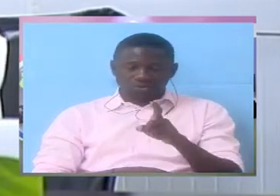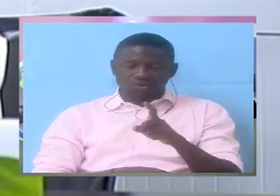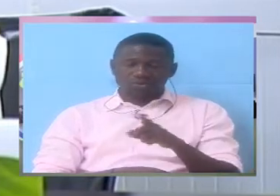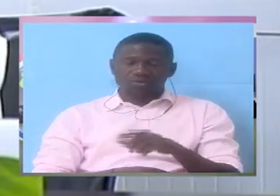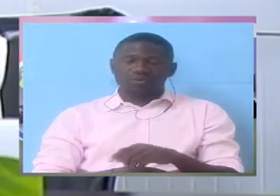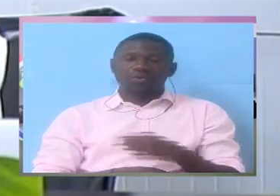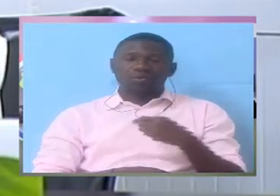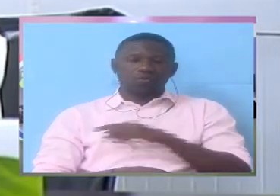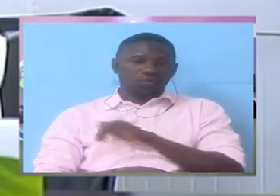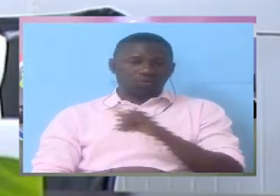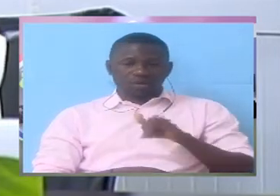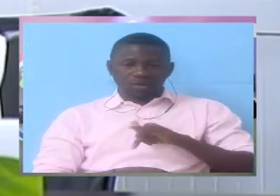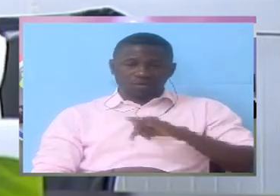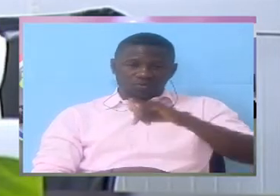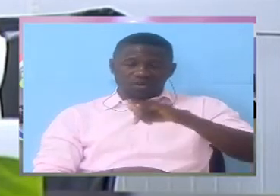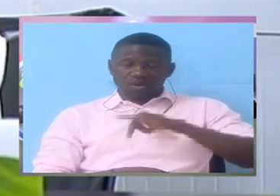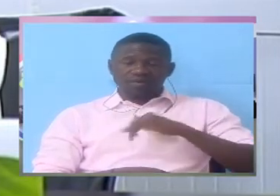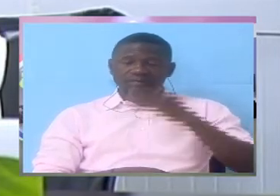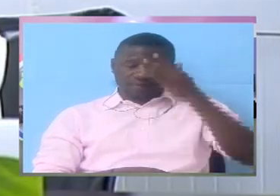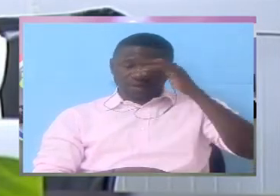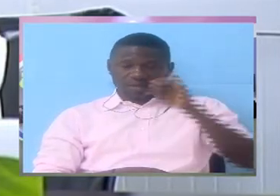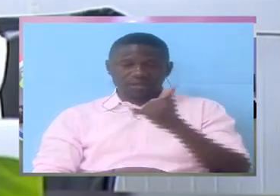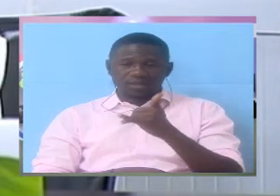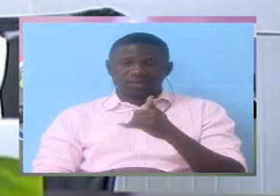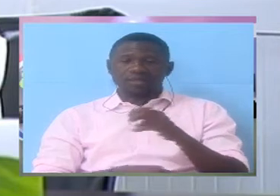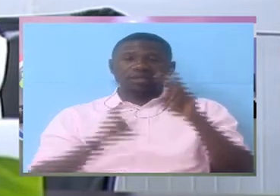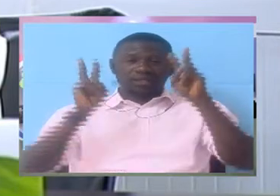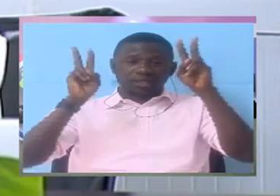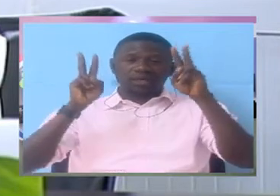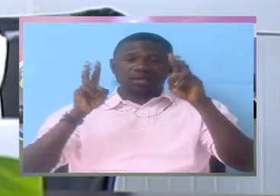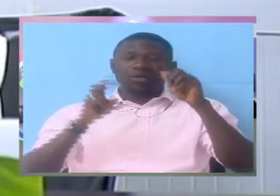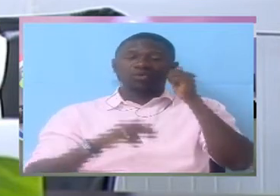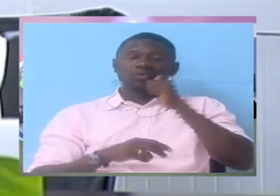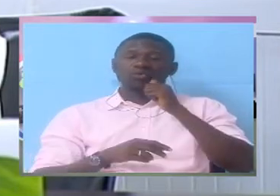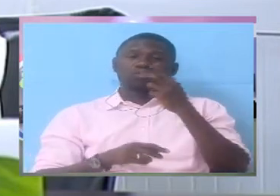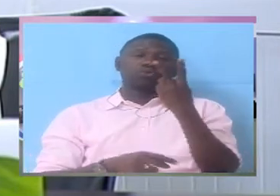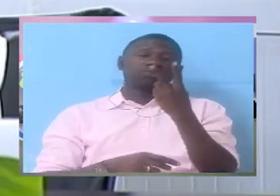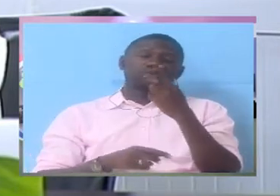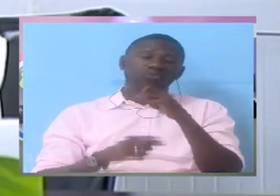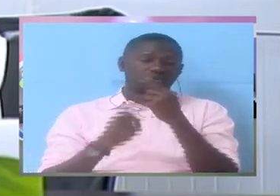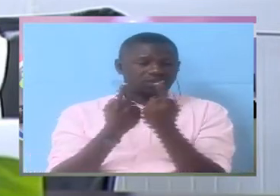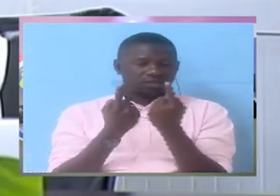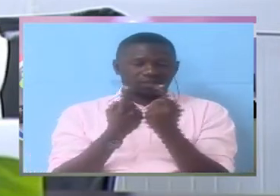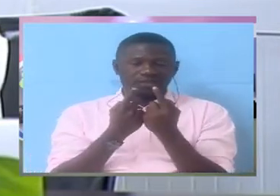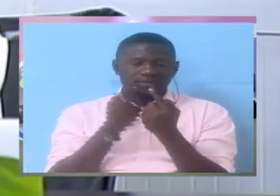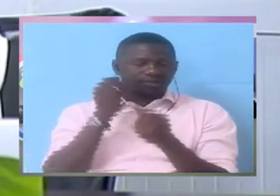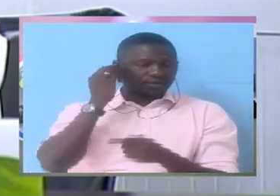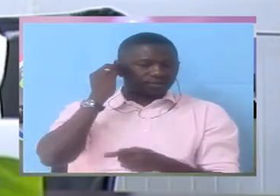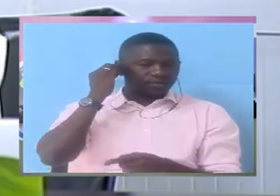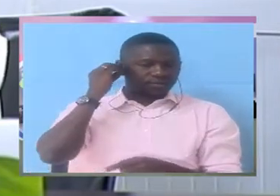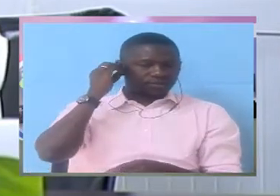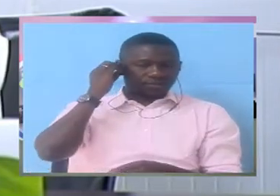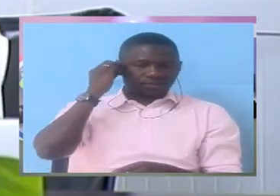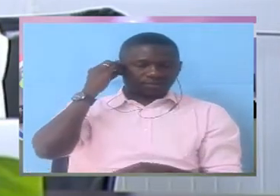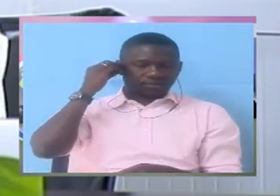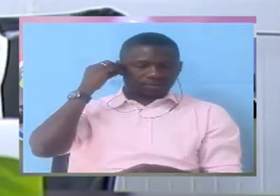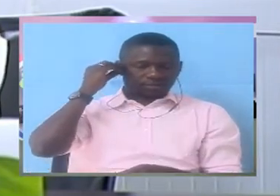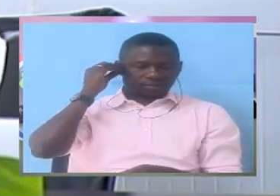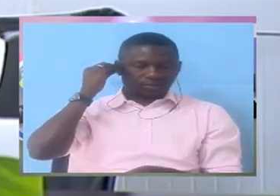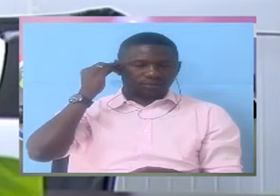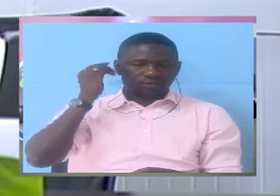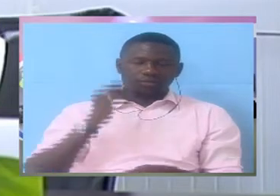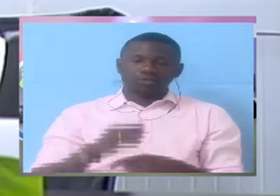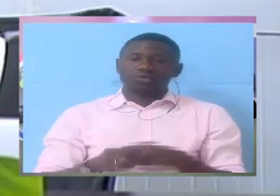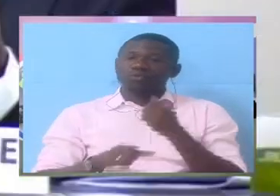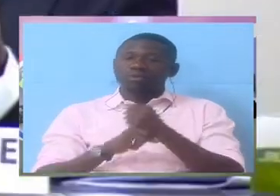have agreed that ya jame use two instruments. Ndakora nyinela ko ya jame ke munafani mkufula la.